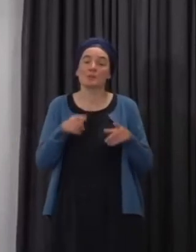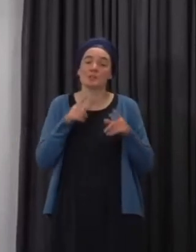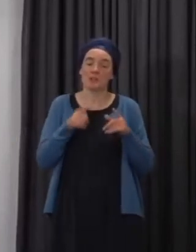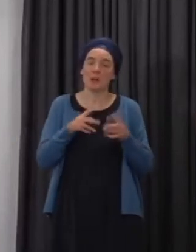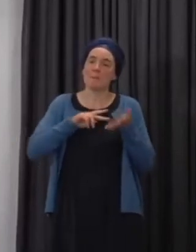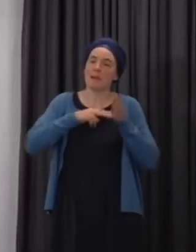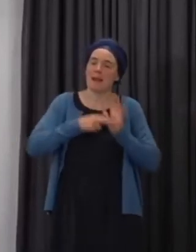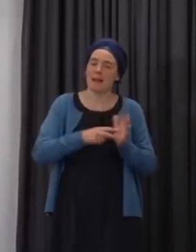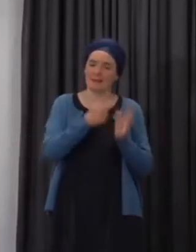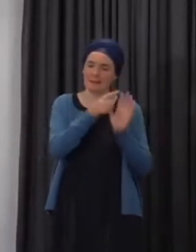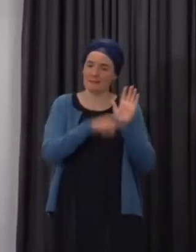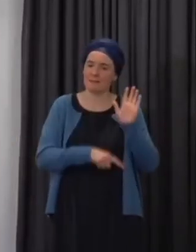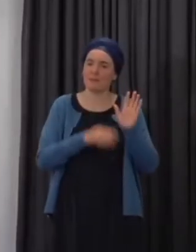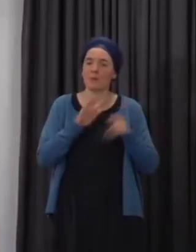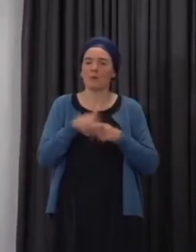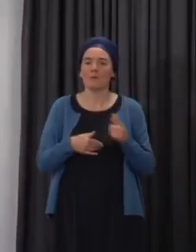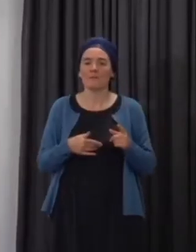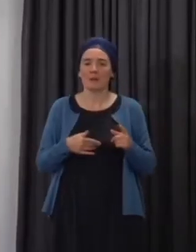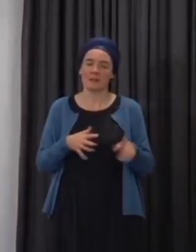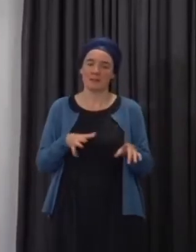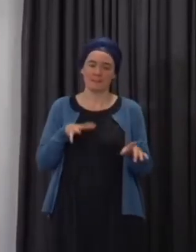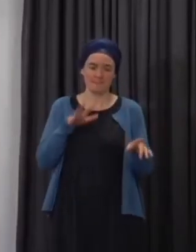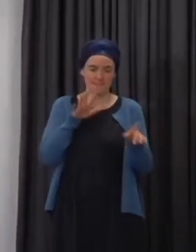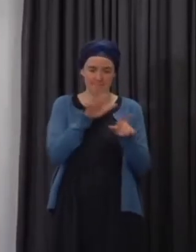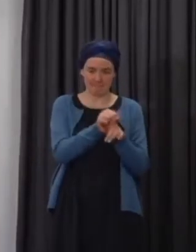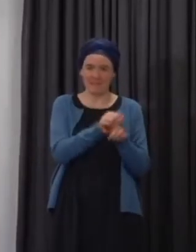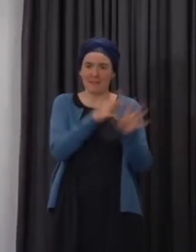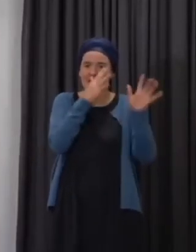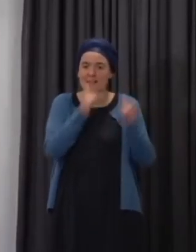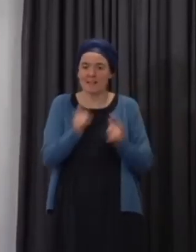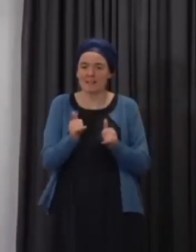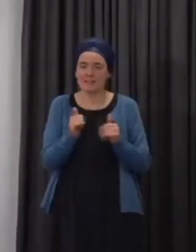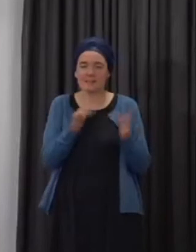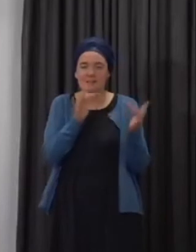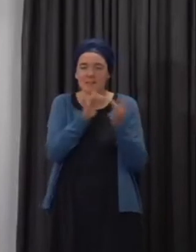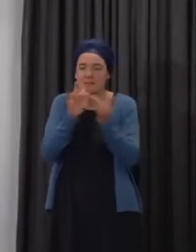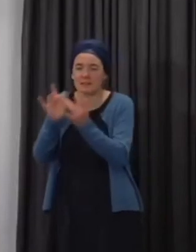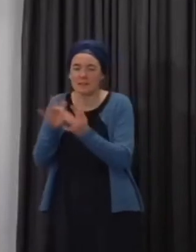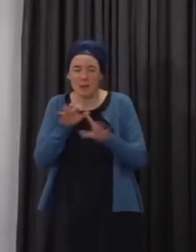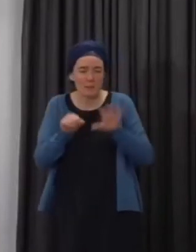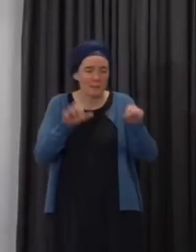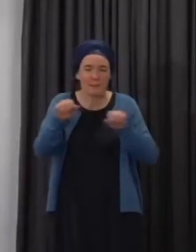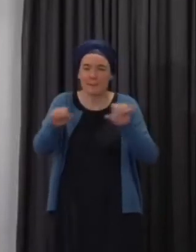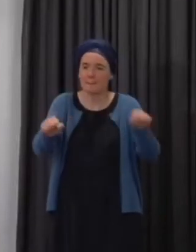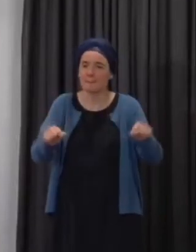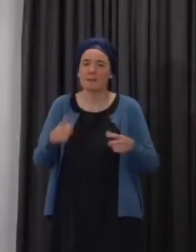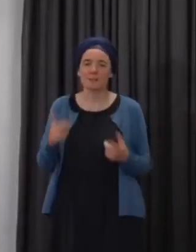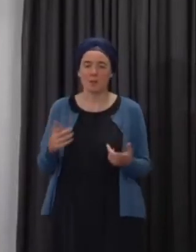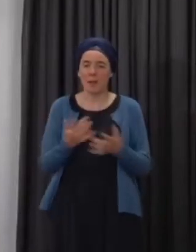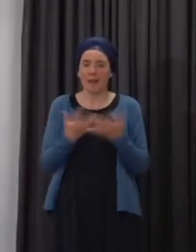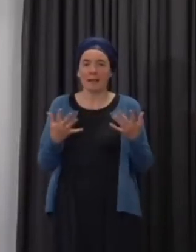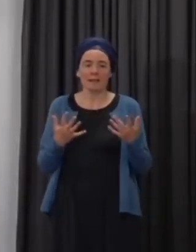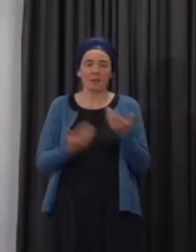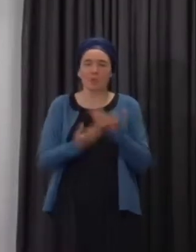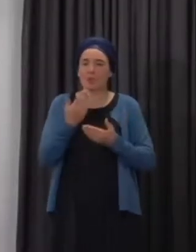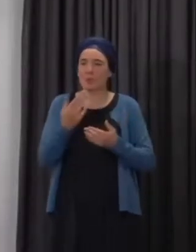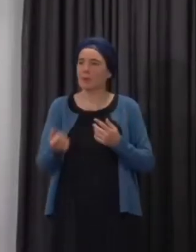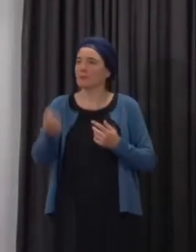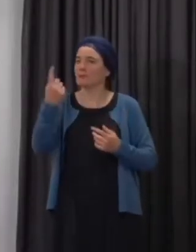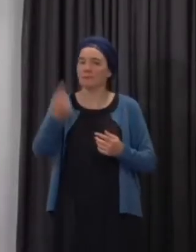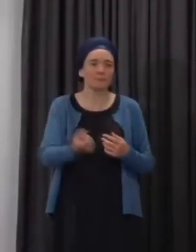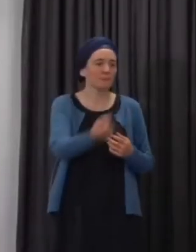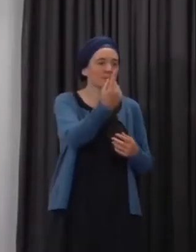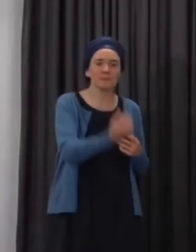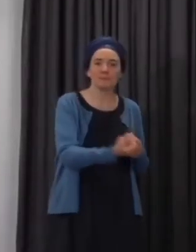the next phase of our response to the virus, helping us to quickly find new hotspots of the disease and to isolate